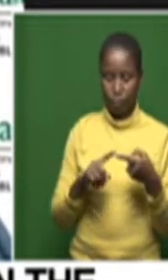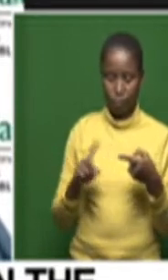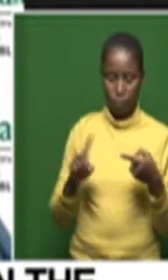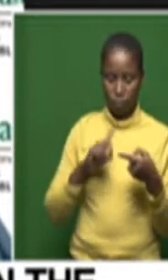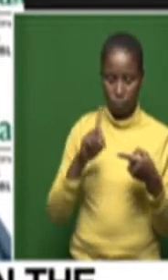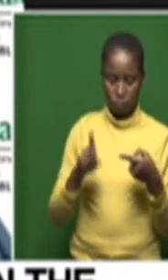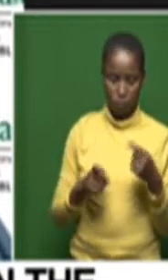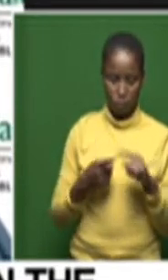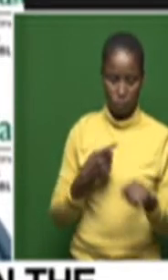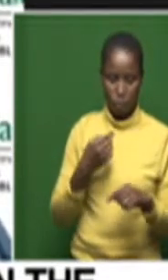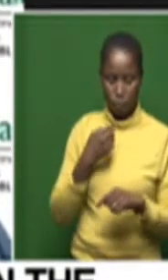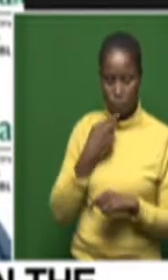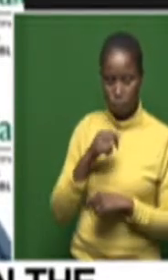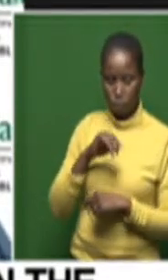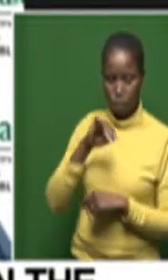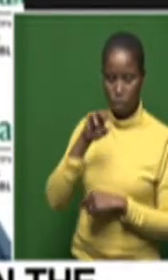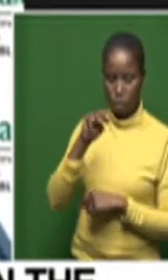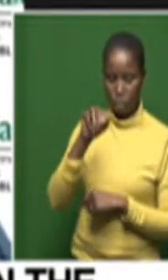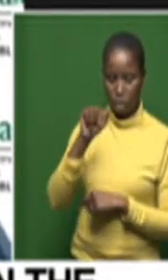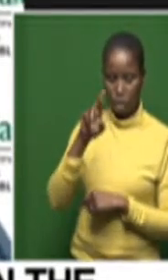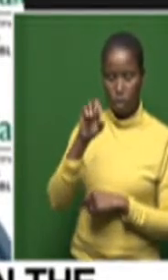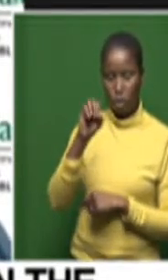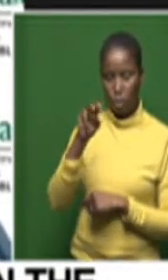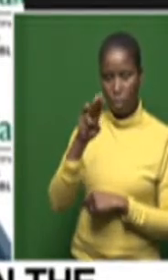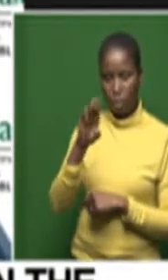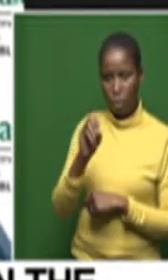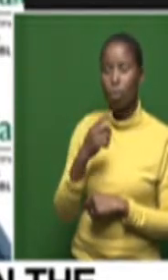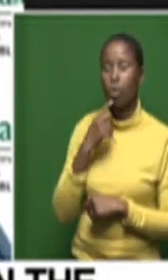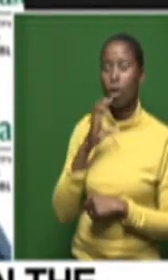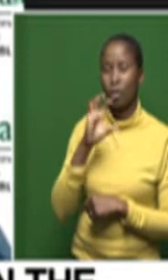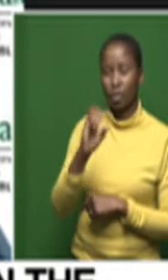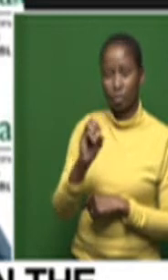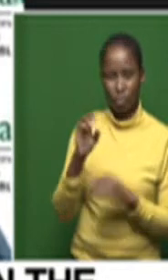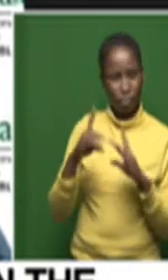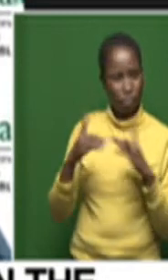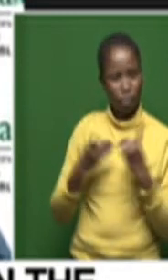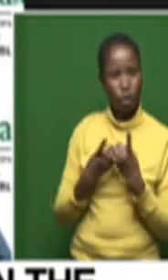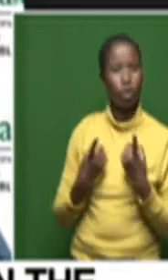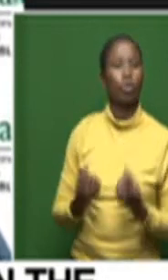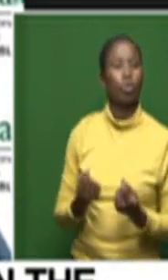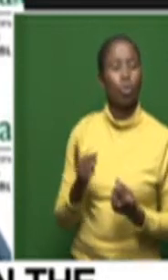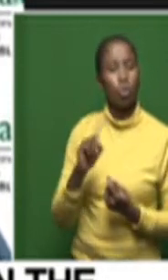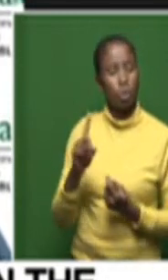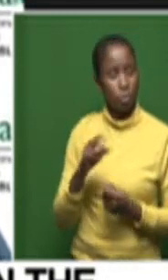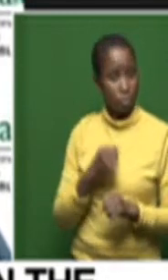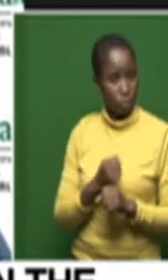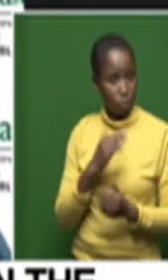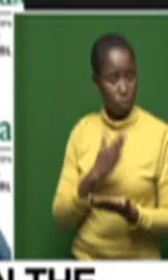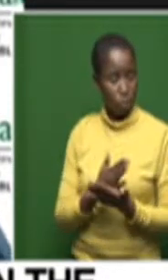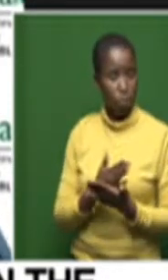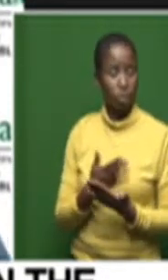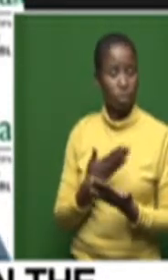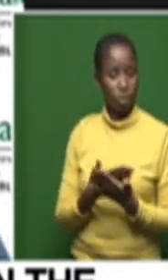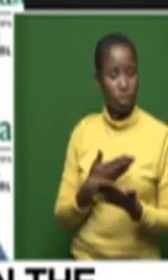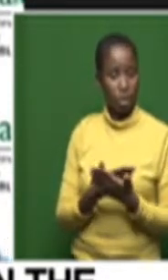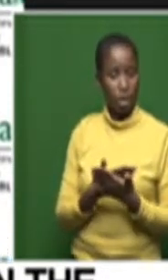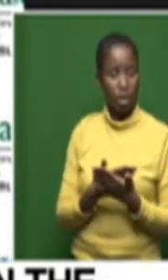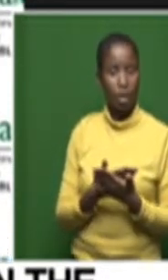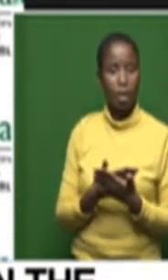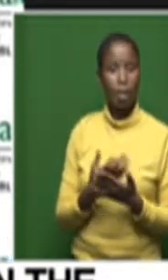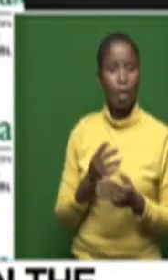Mr. Jonisan Marombo, who says, what is the department doing to counter the narrative pushed by the